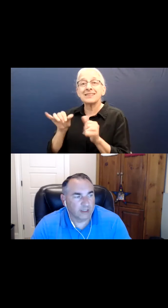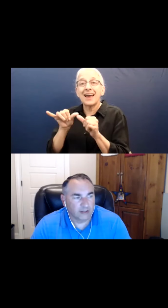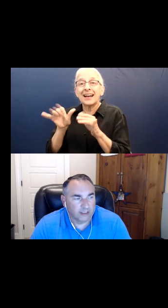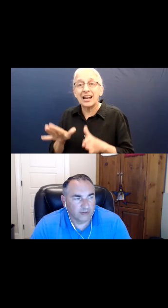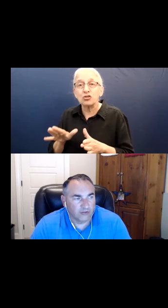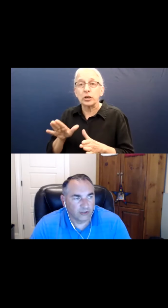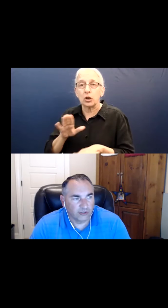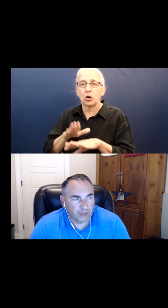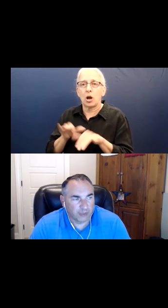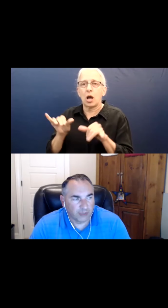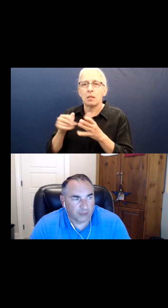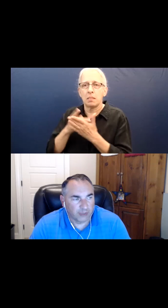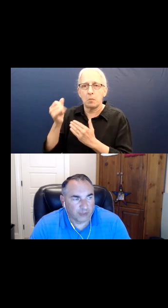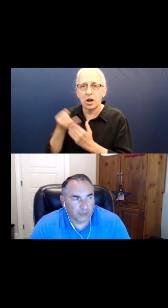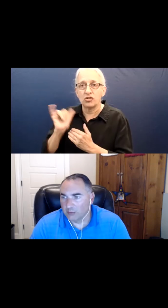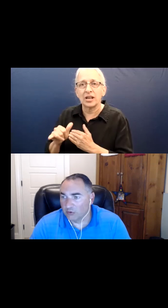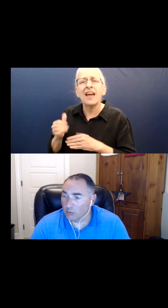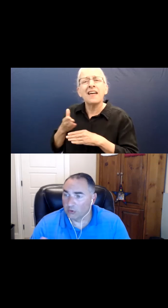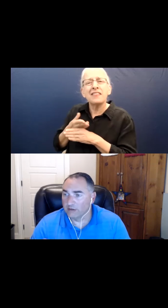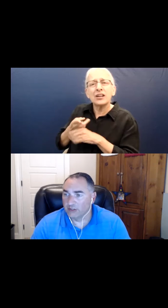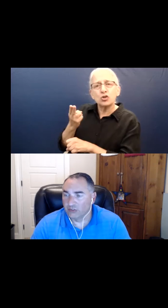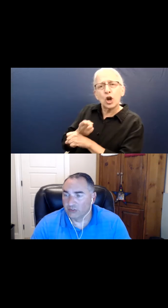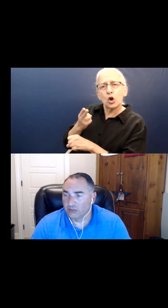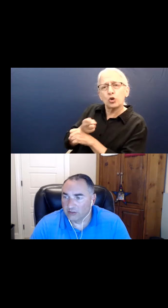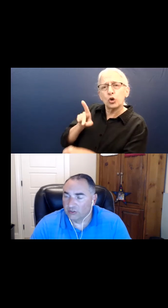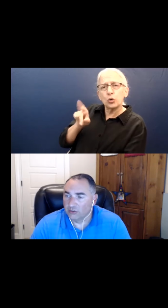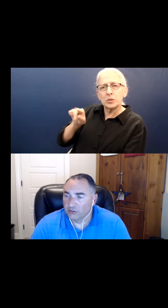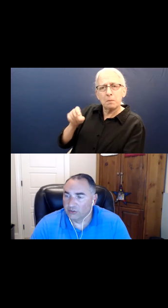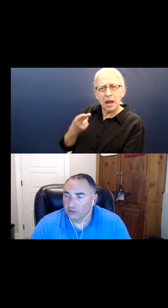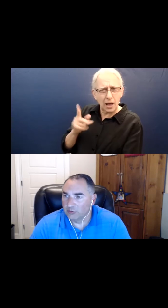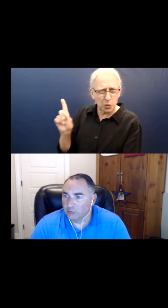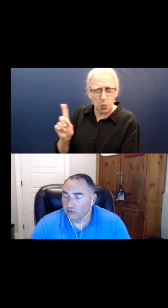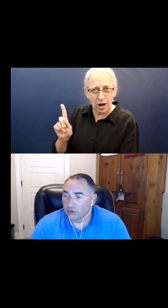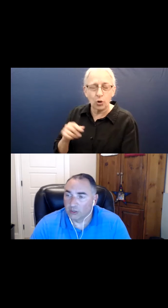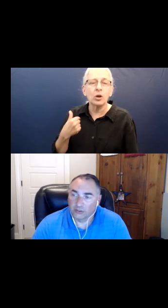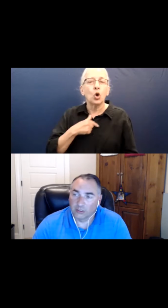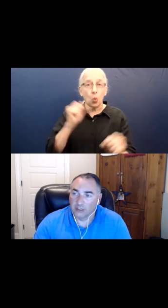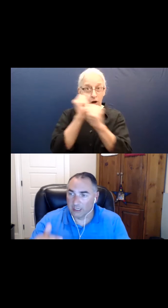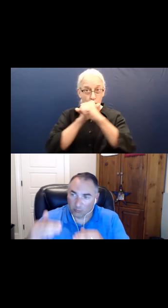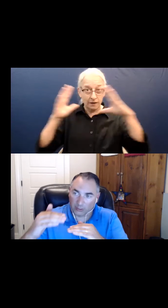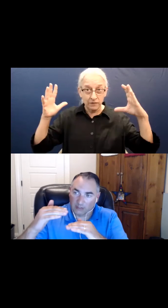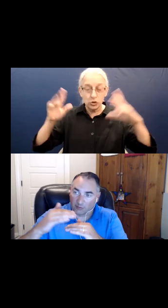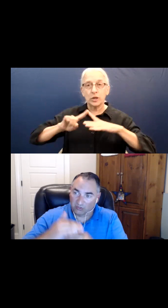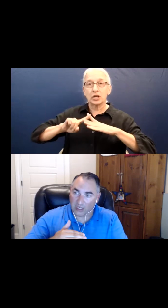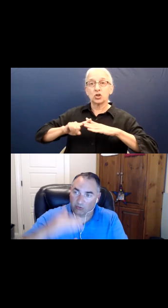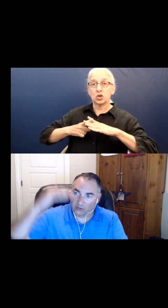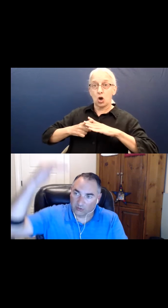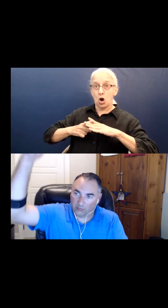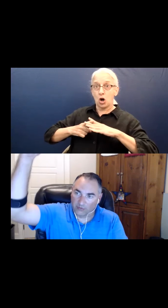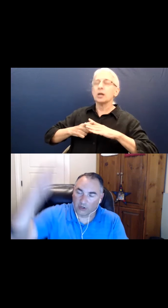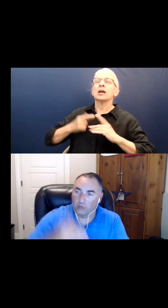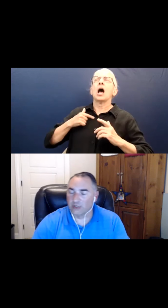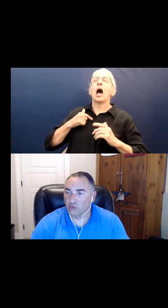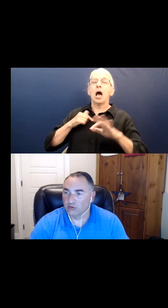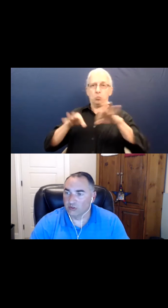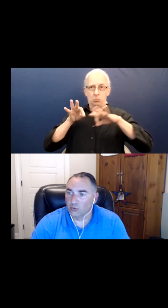where exactly is the shared use path going to start and stop? So what we're envisioning is the shared use path would start, and I'm working from south,